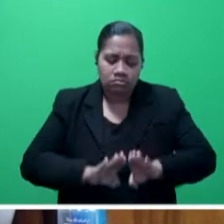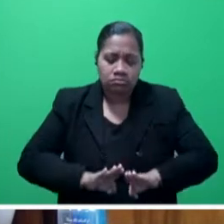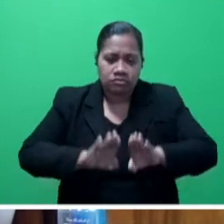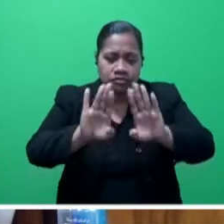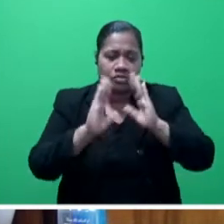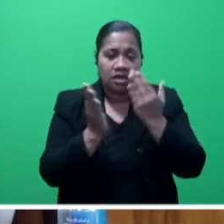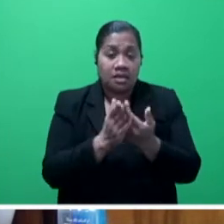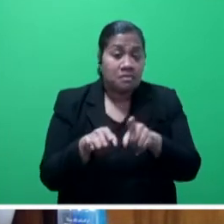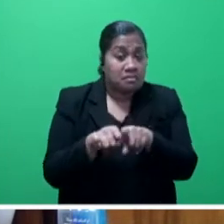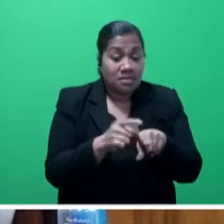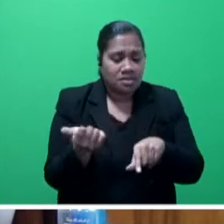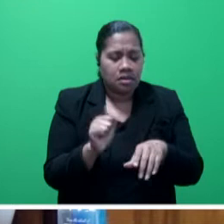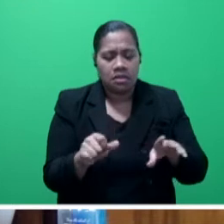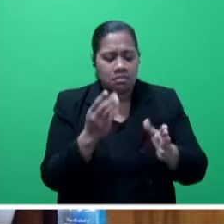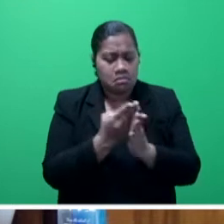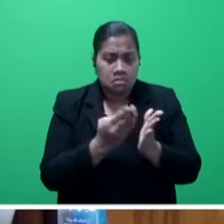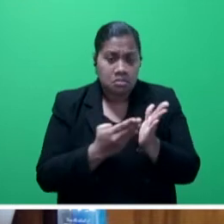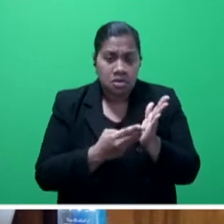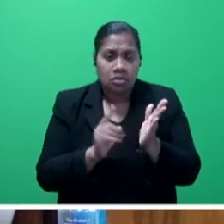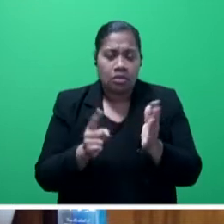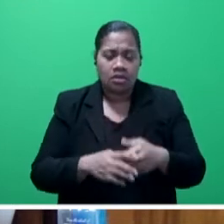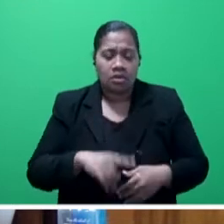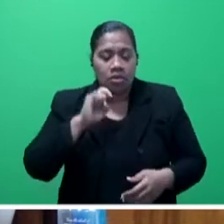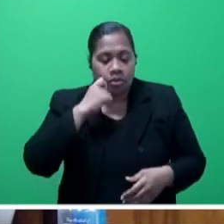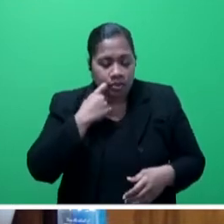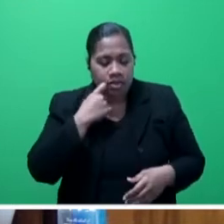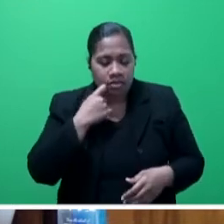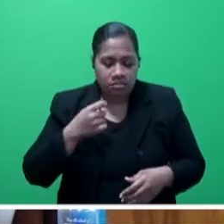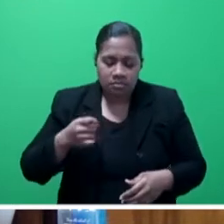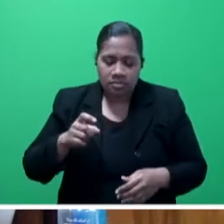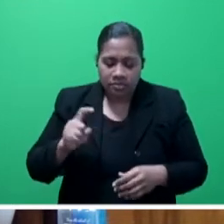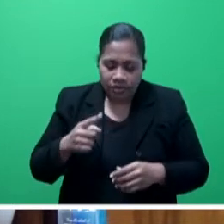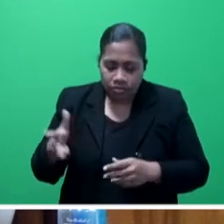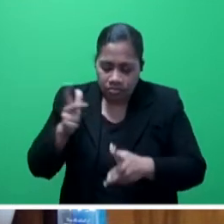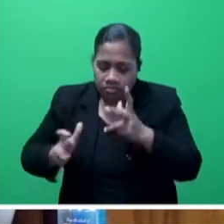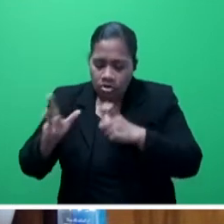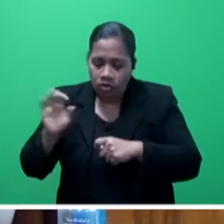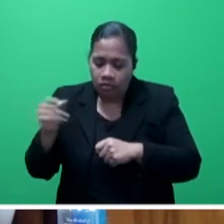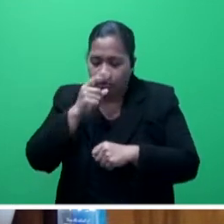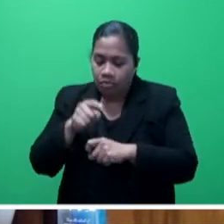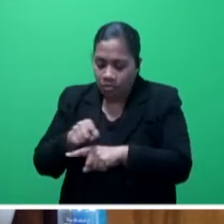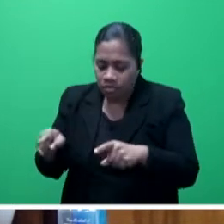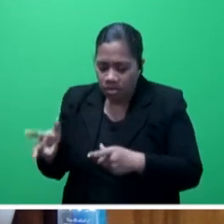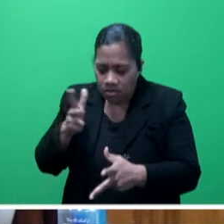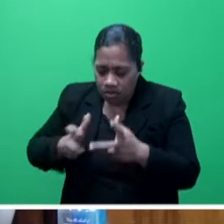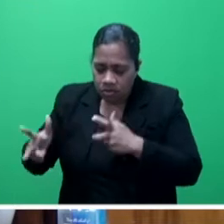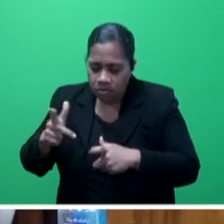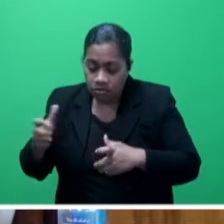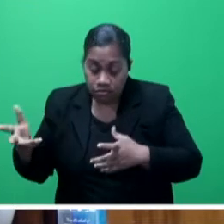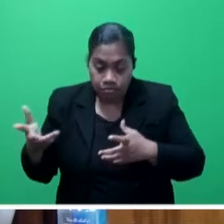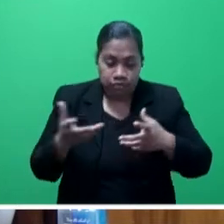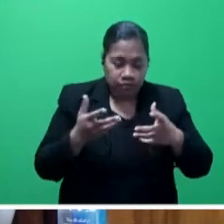must reflect the concerns and aspirations of all the people, be it in the urban area, peri-urban, deep